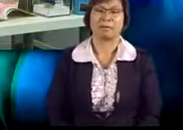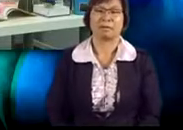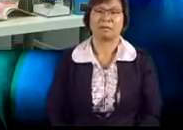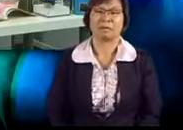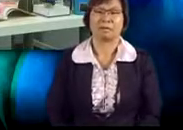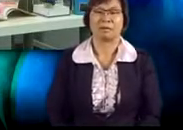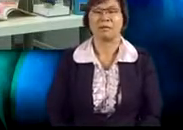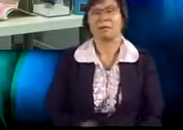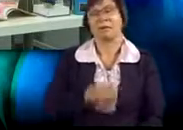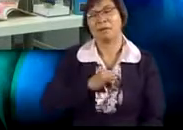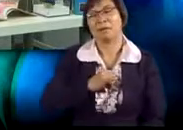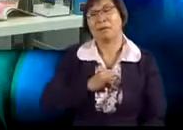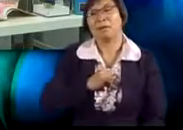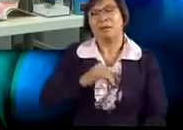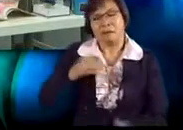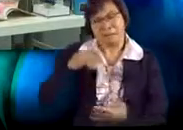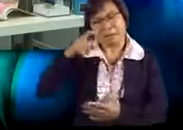I wish somebody could help me.